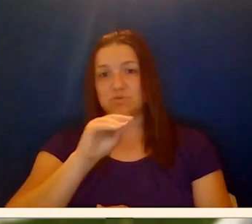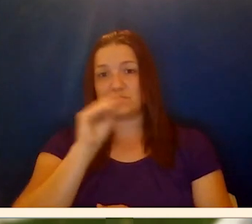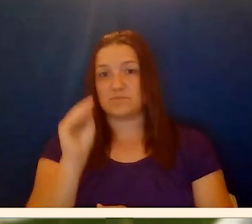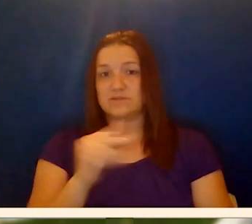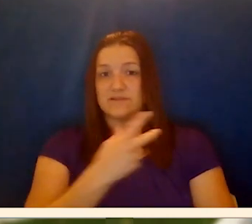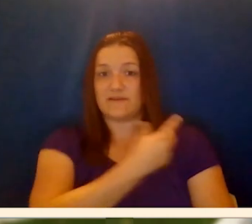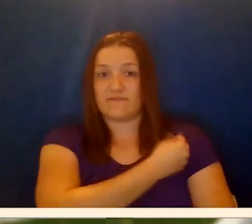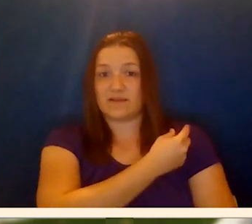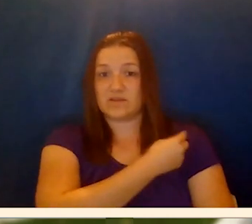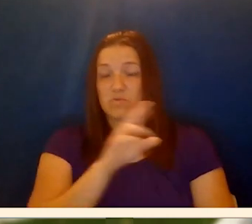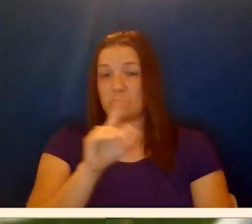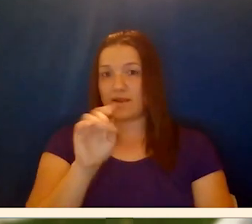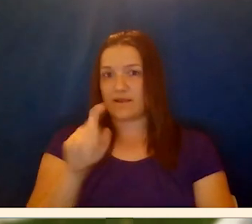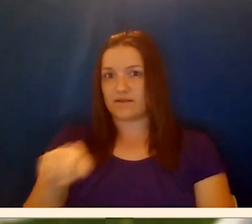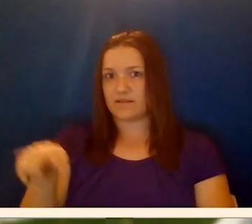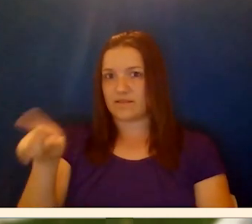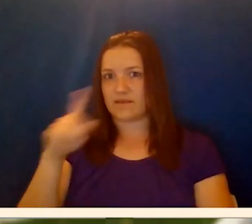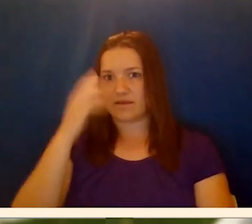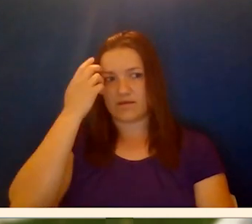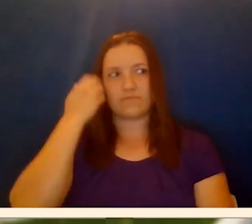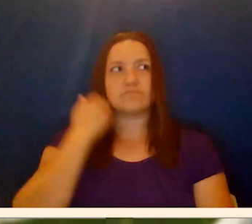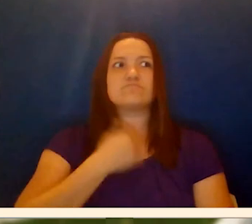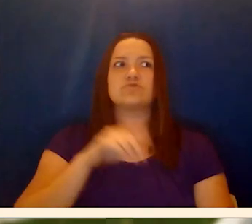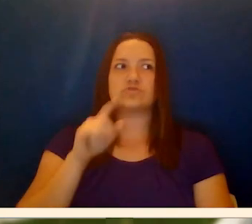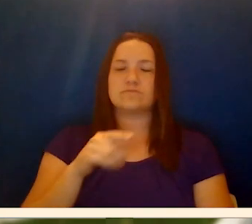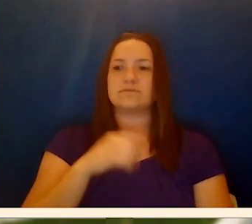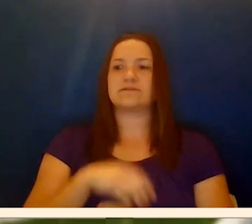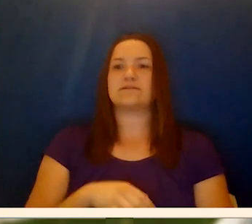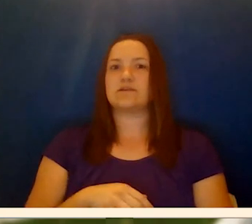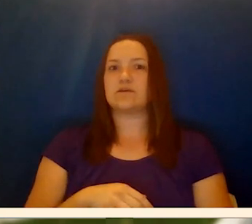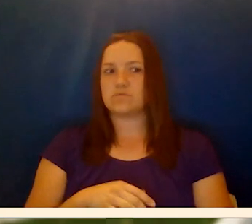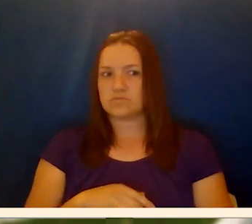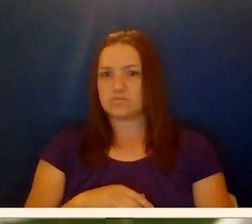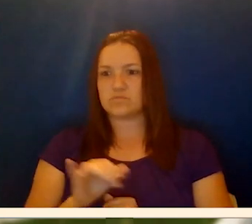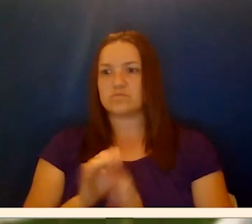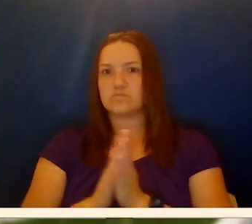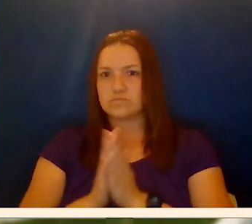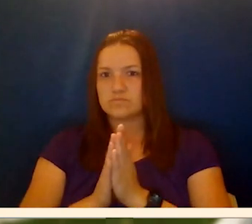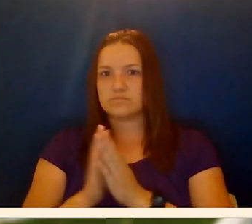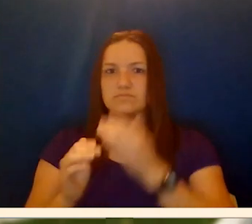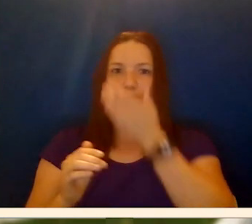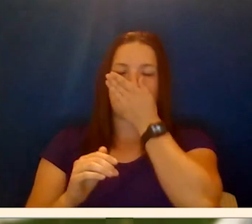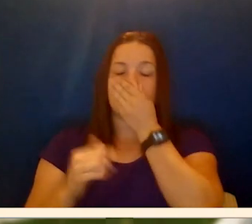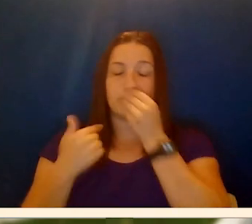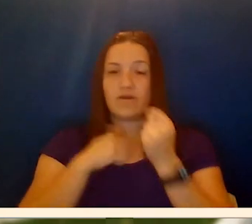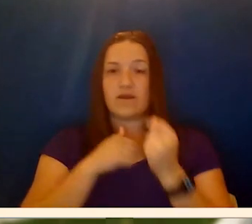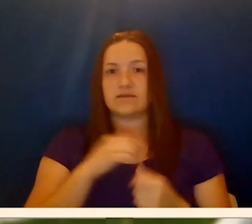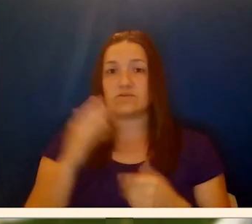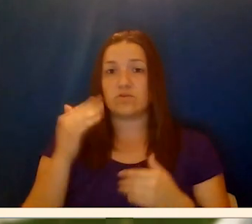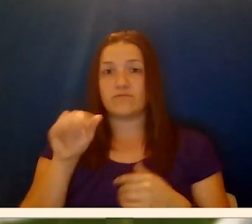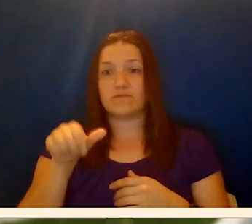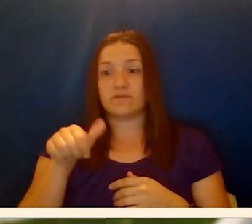vaccination rate among physicians should be, very compelling to us, and hopefully